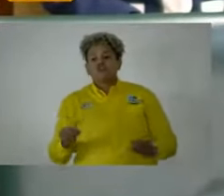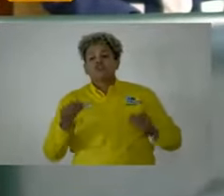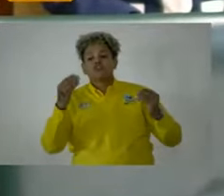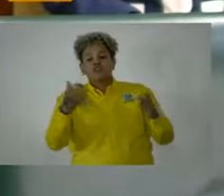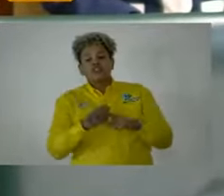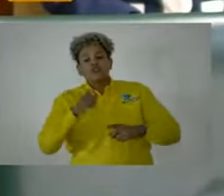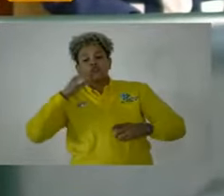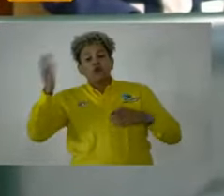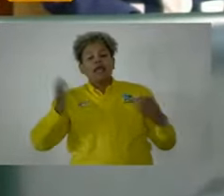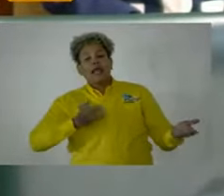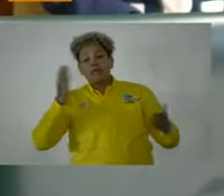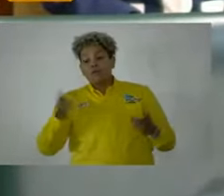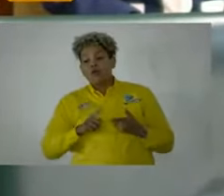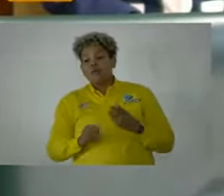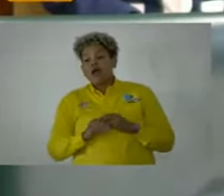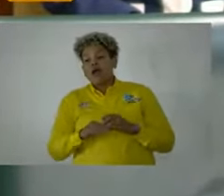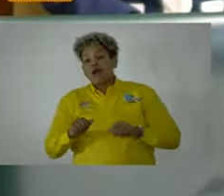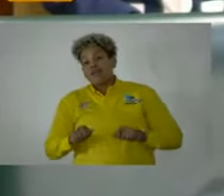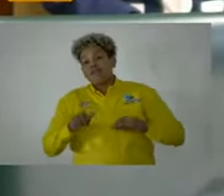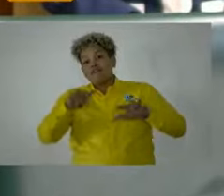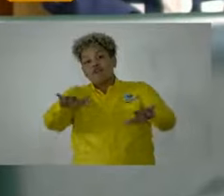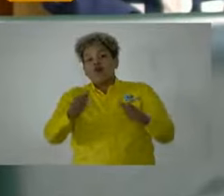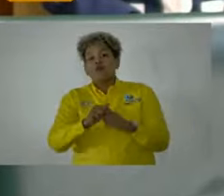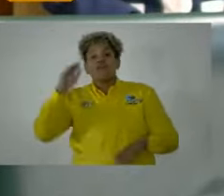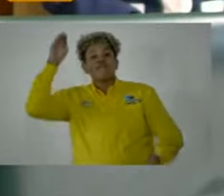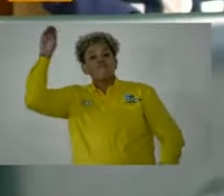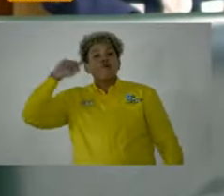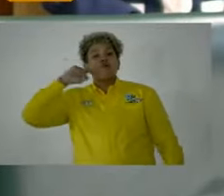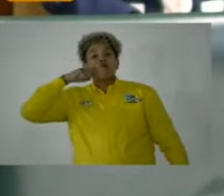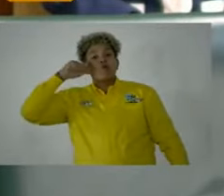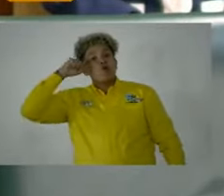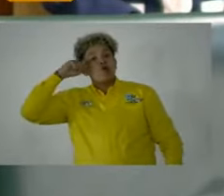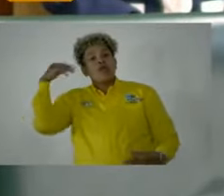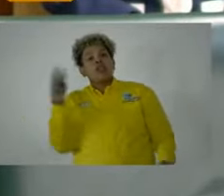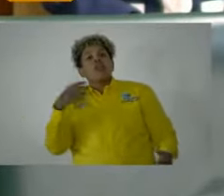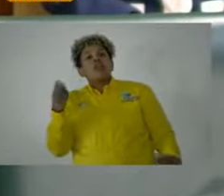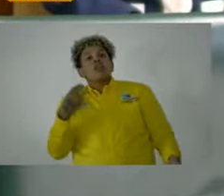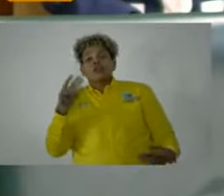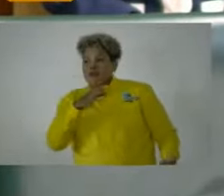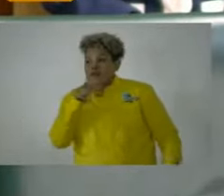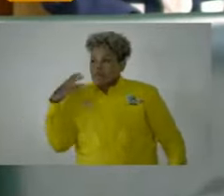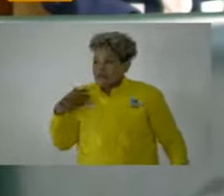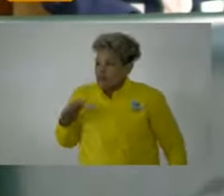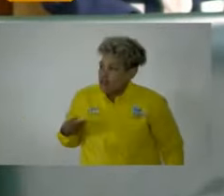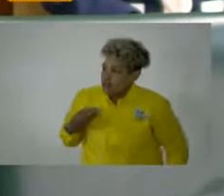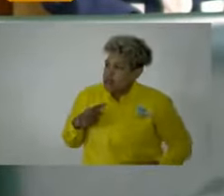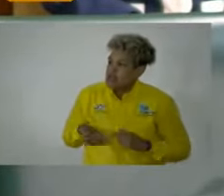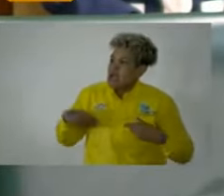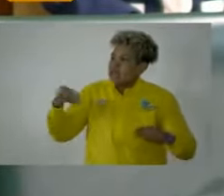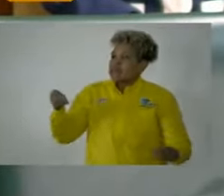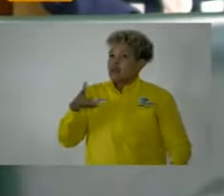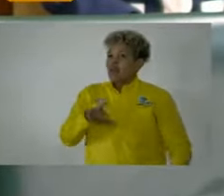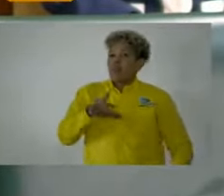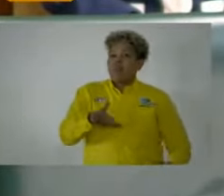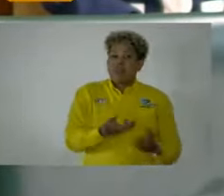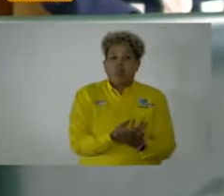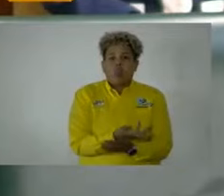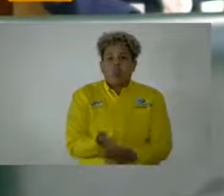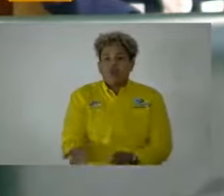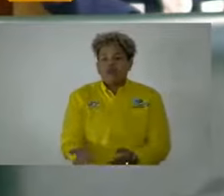granted to importers and flooded the market with foreign onions, leaving our farmers with produce that they could not sell last